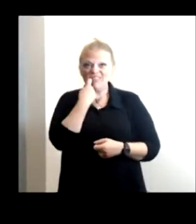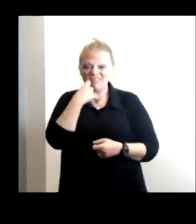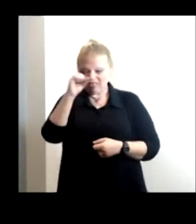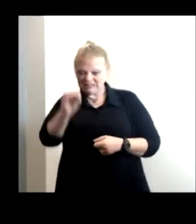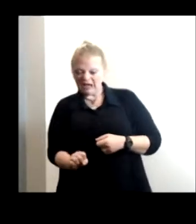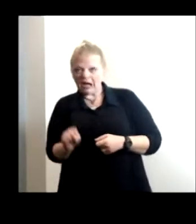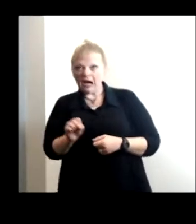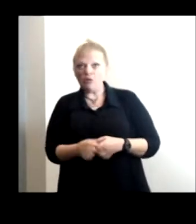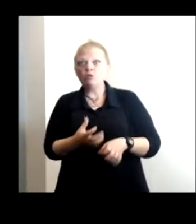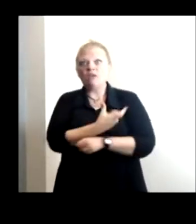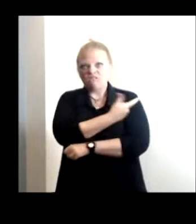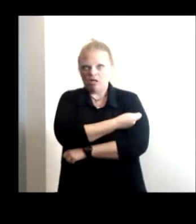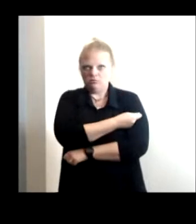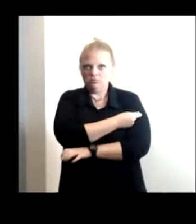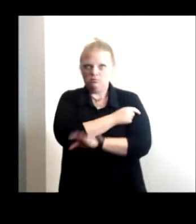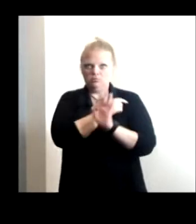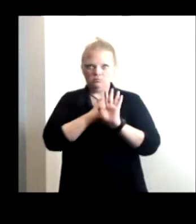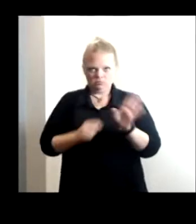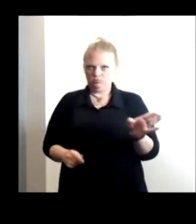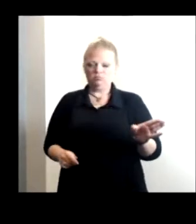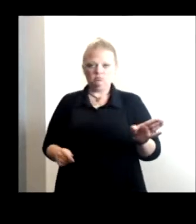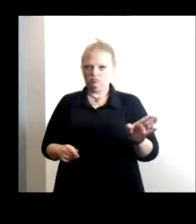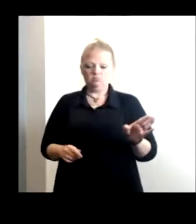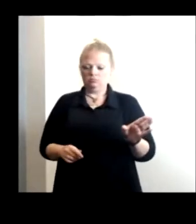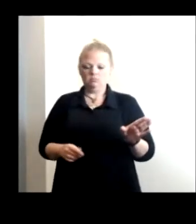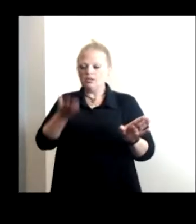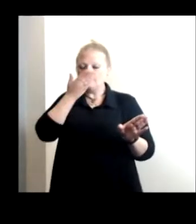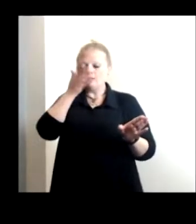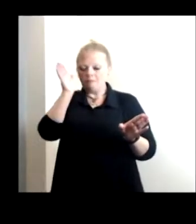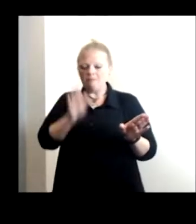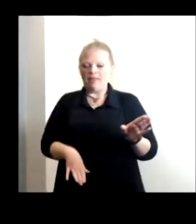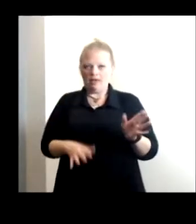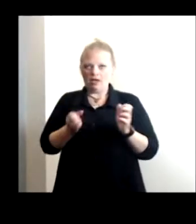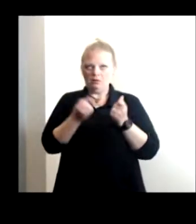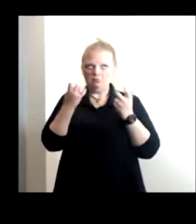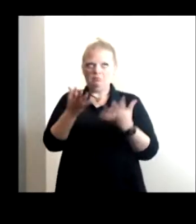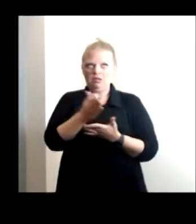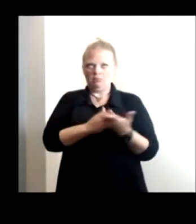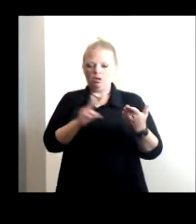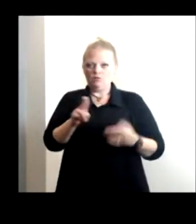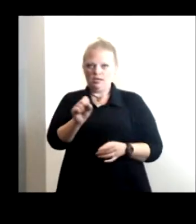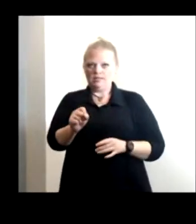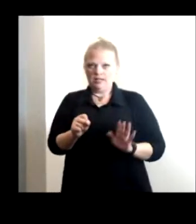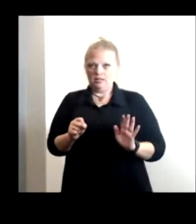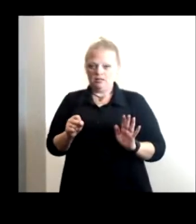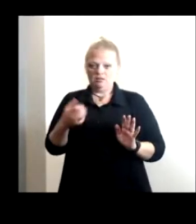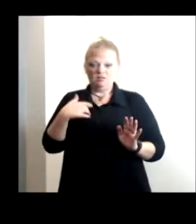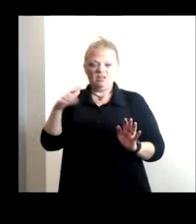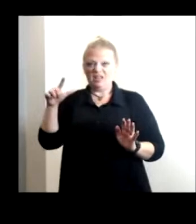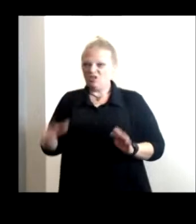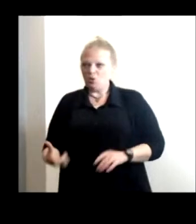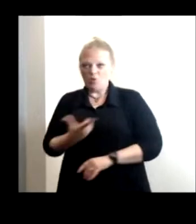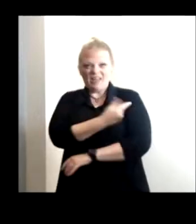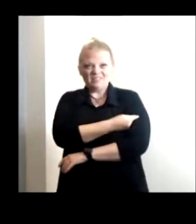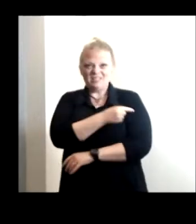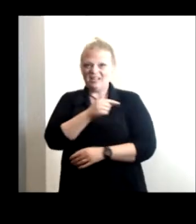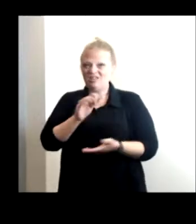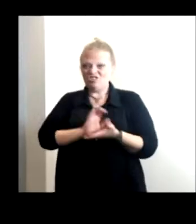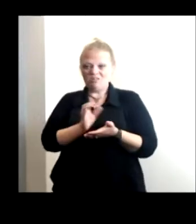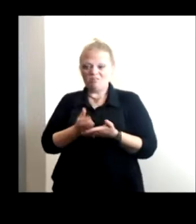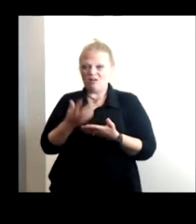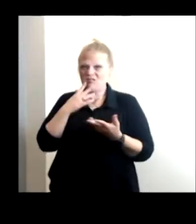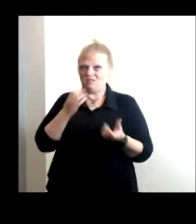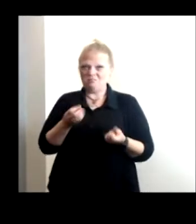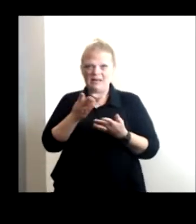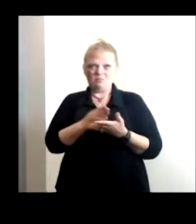south, because it is bad in a lot of parts of the United States. They have low vaccination rates in many parts of